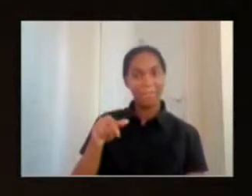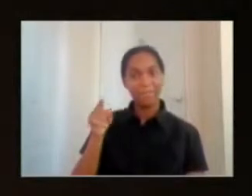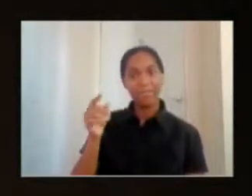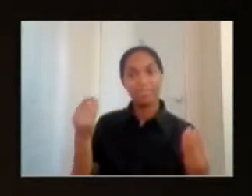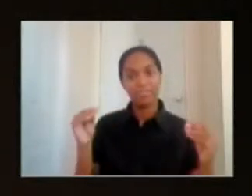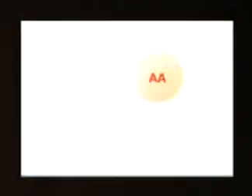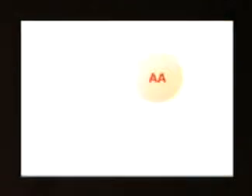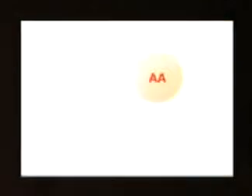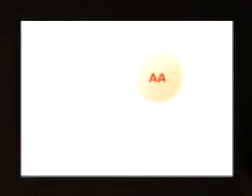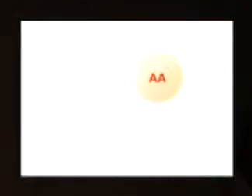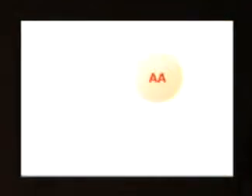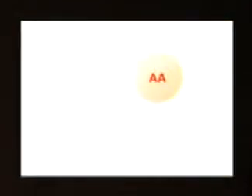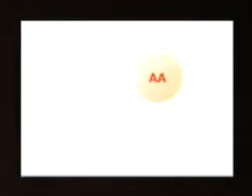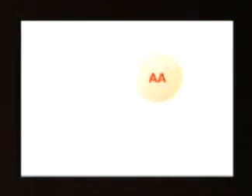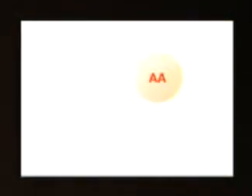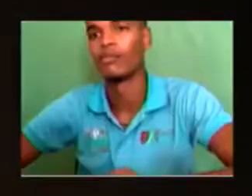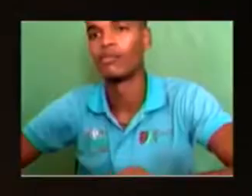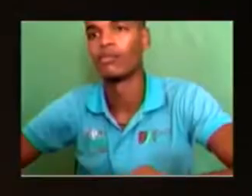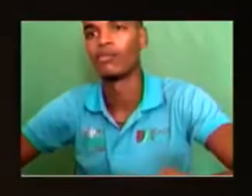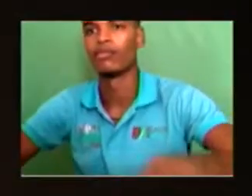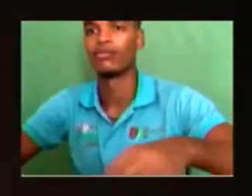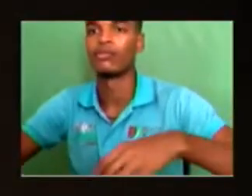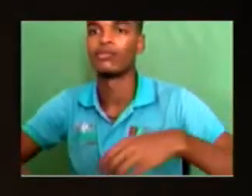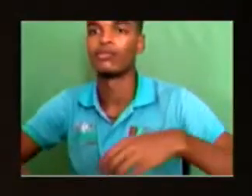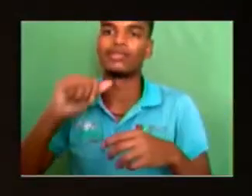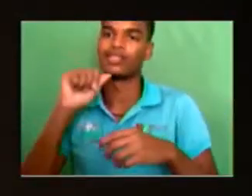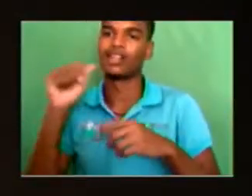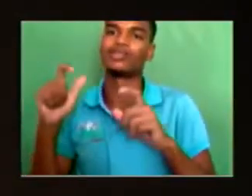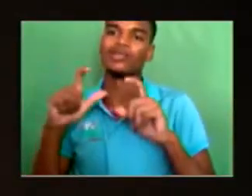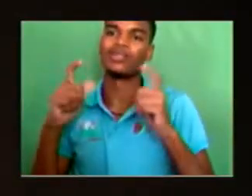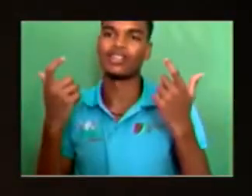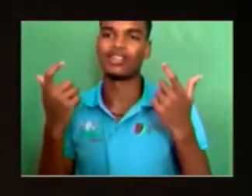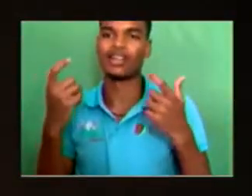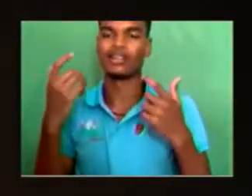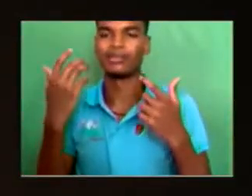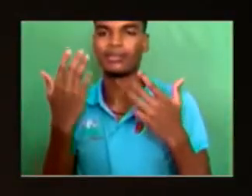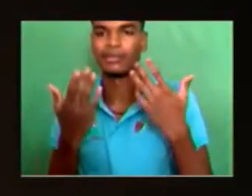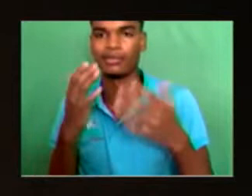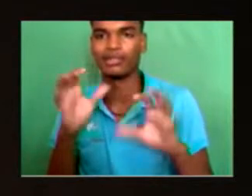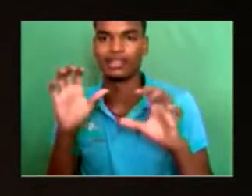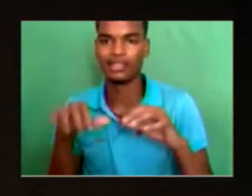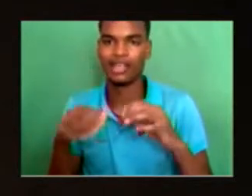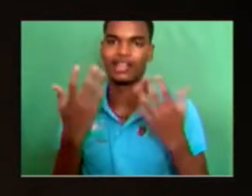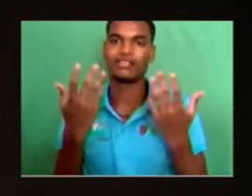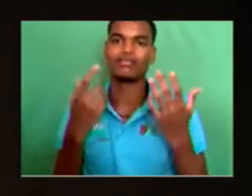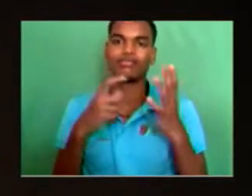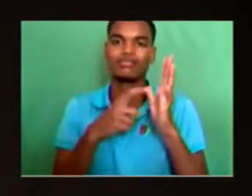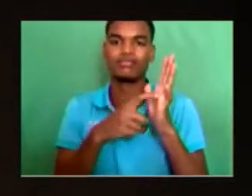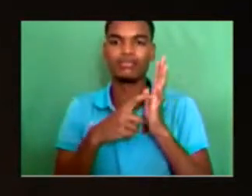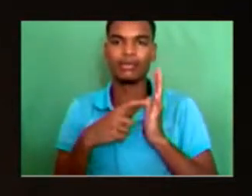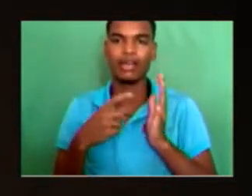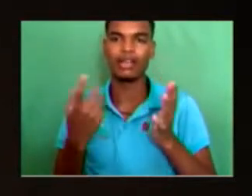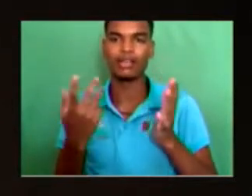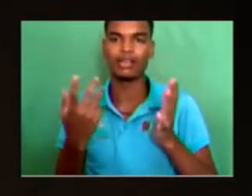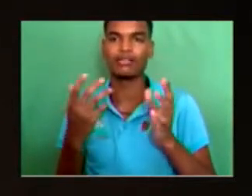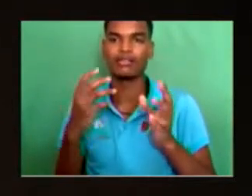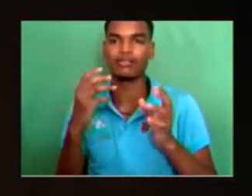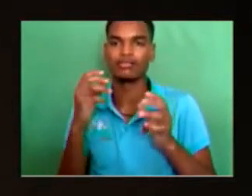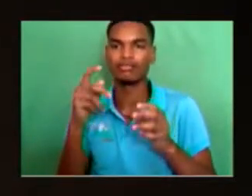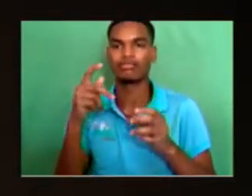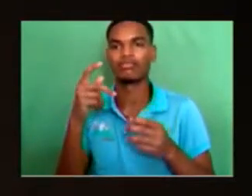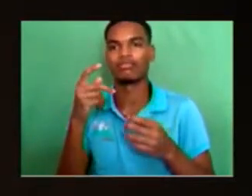here is maybe not so large as they could demand, products designed